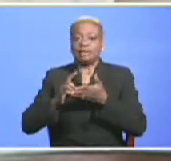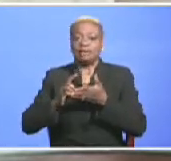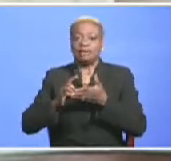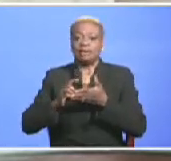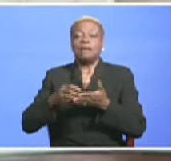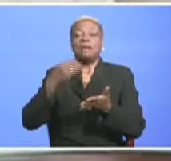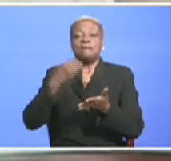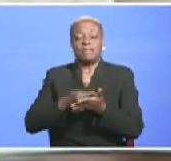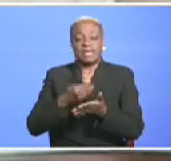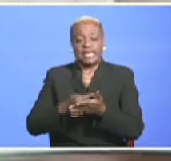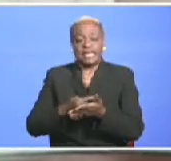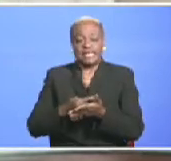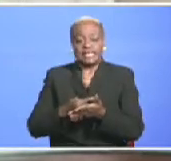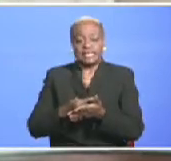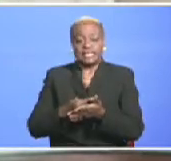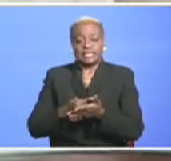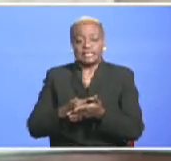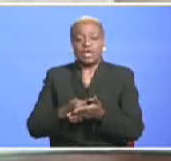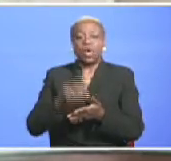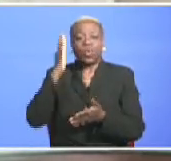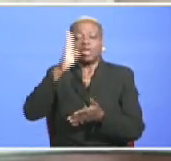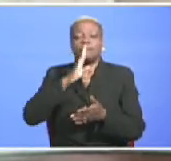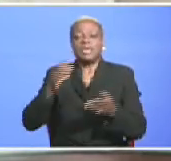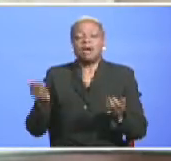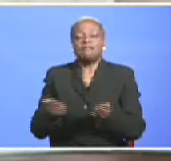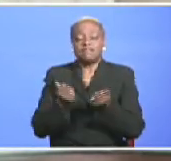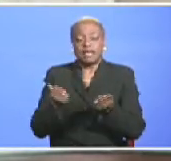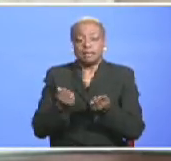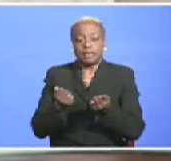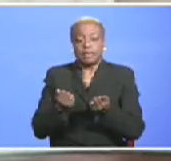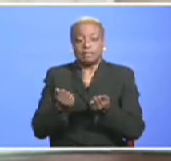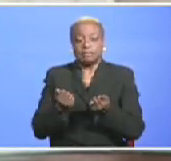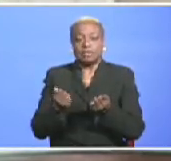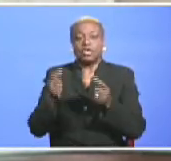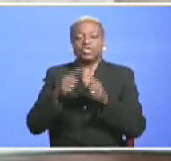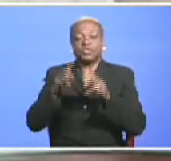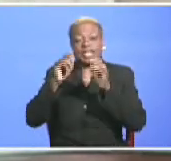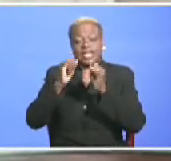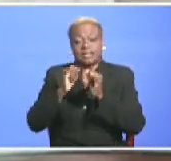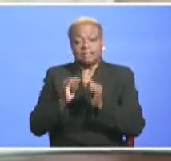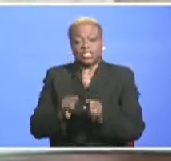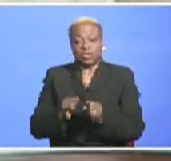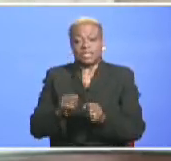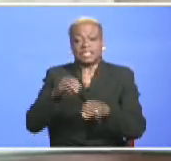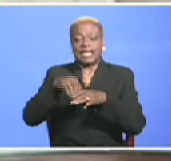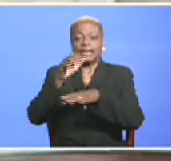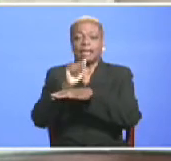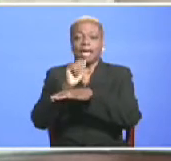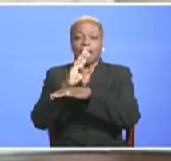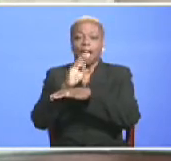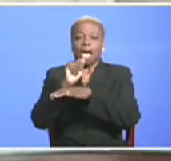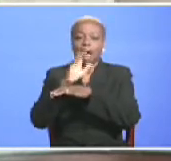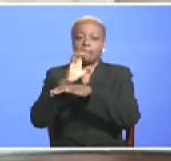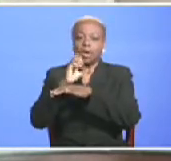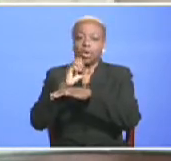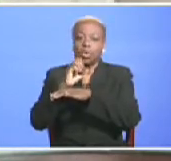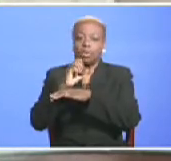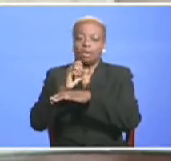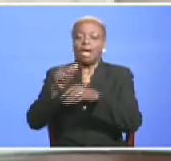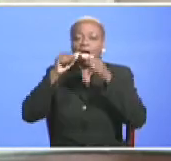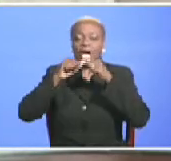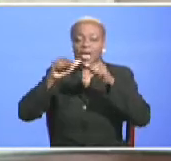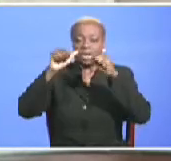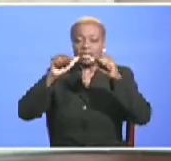cash monies, in many instances, would be available to these individuals in Abaco. An